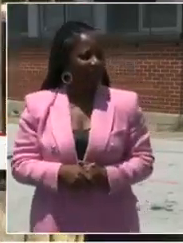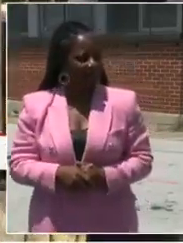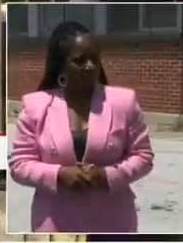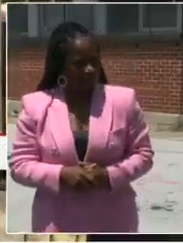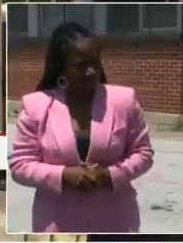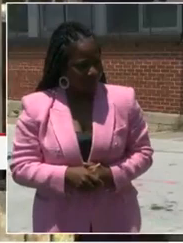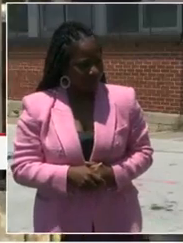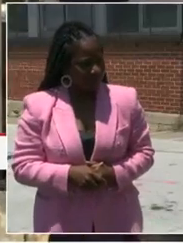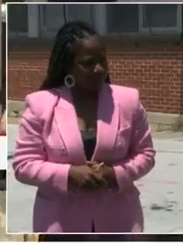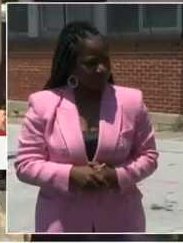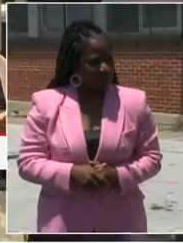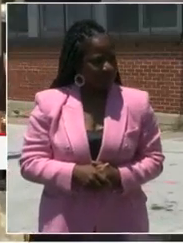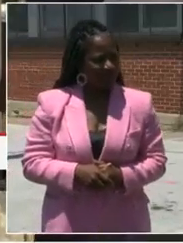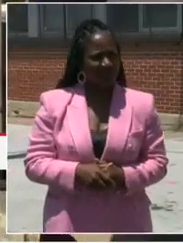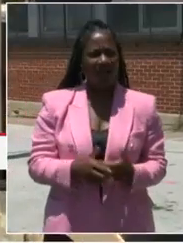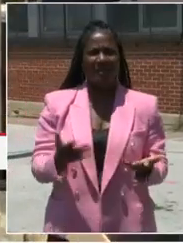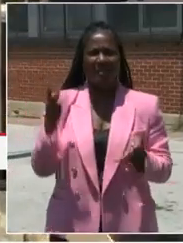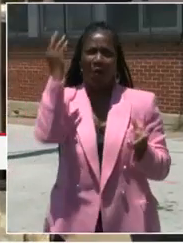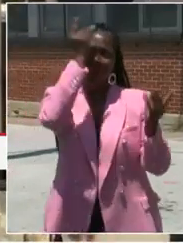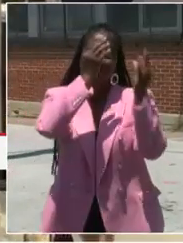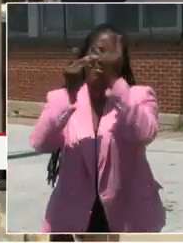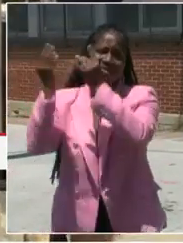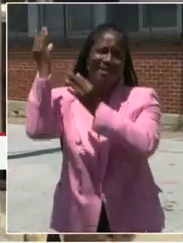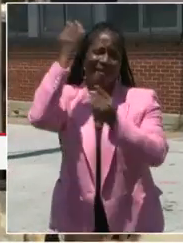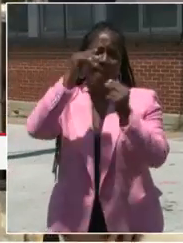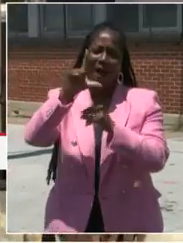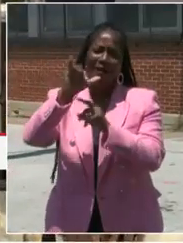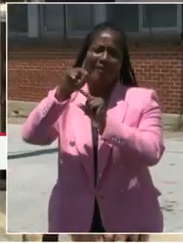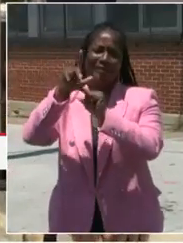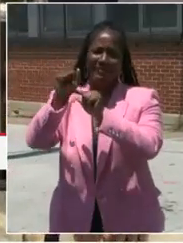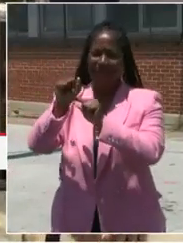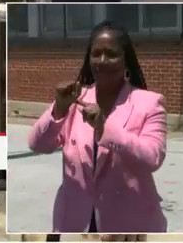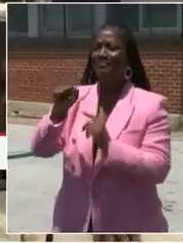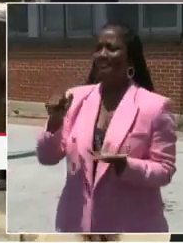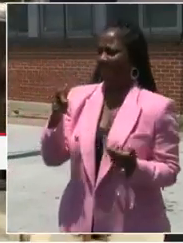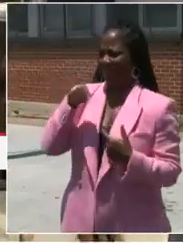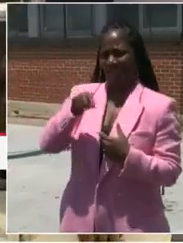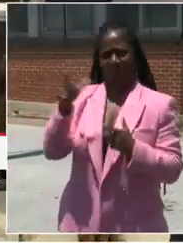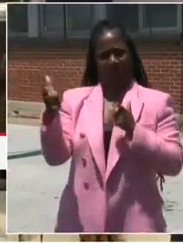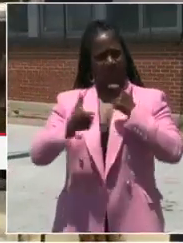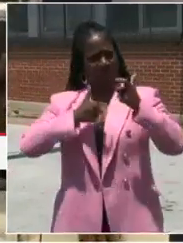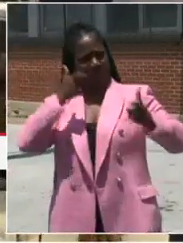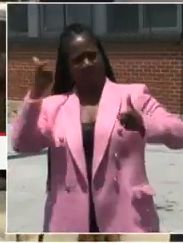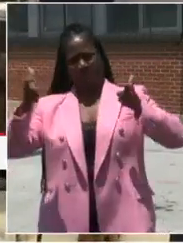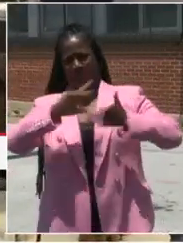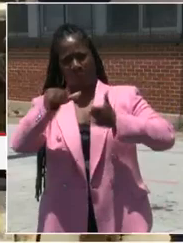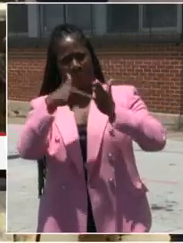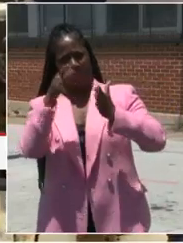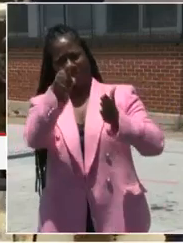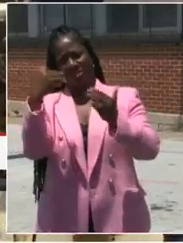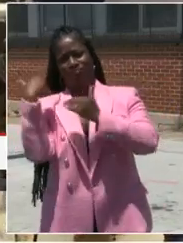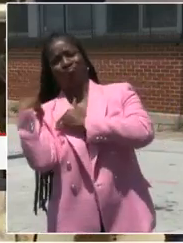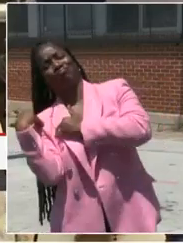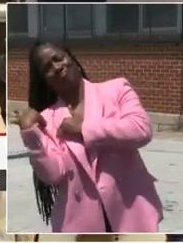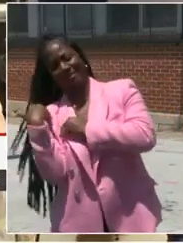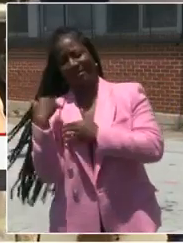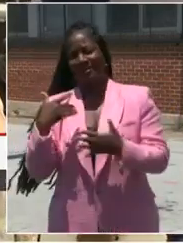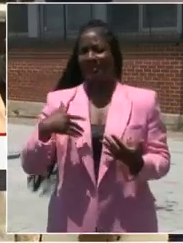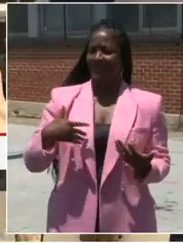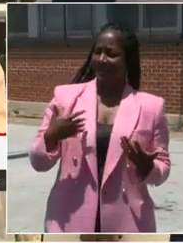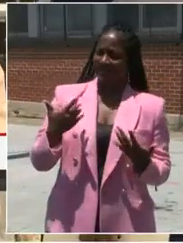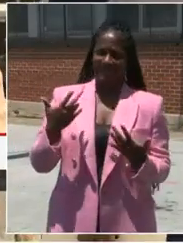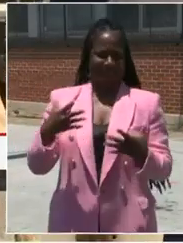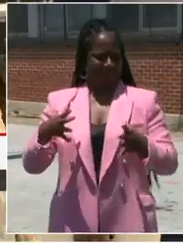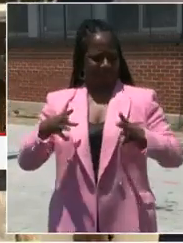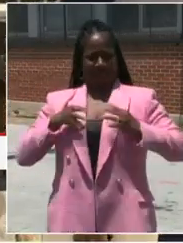I was thinking back about Linda in this big role that she has taken on in all the